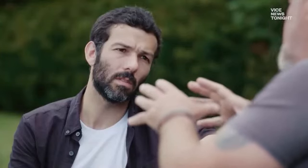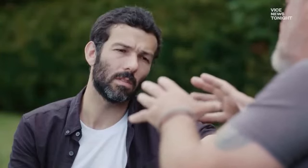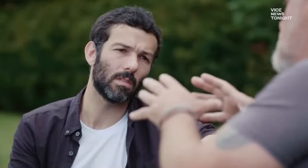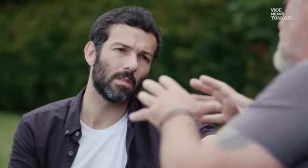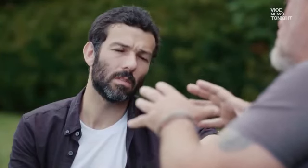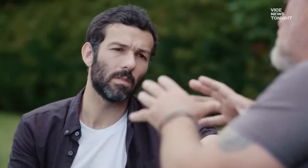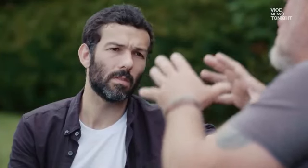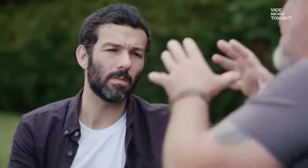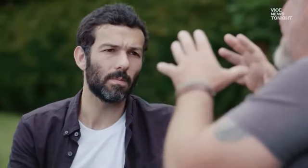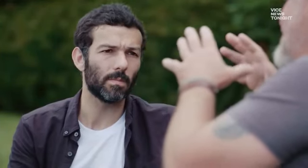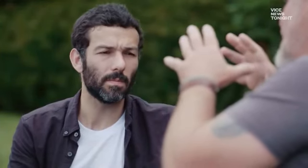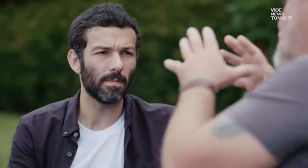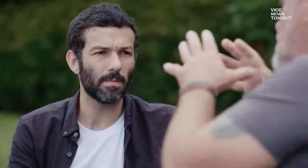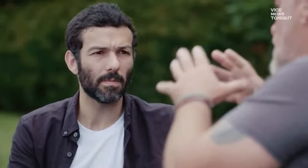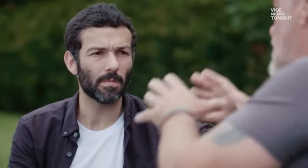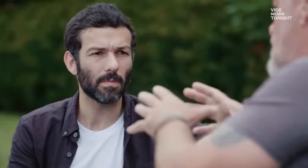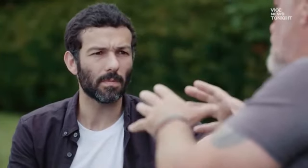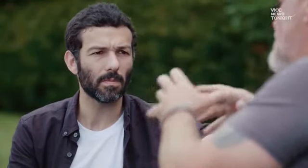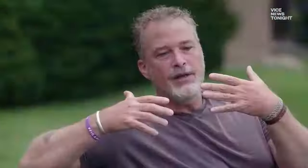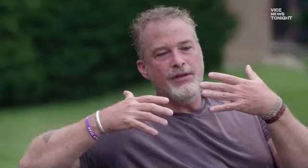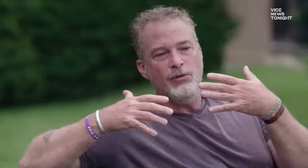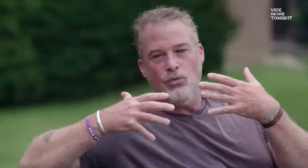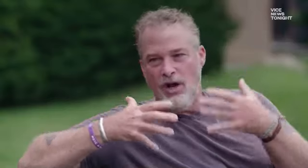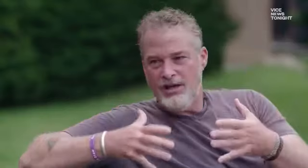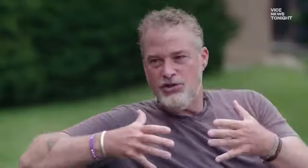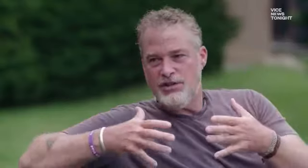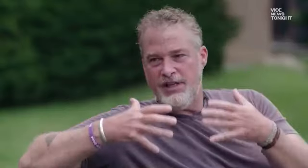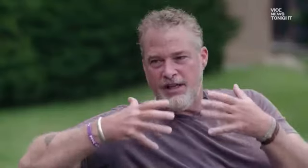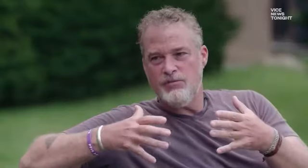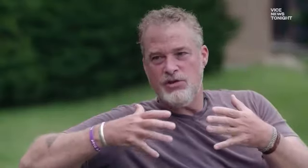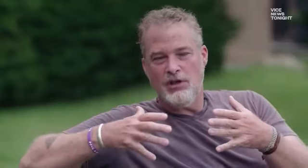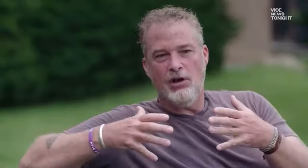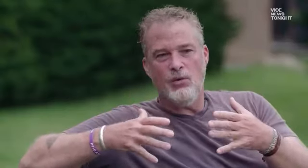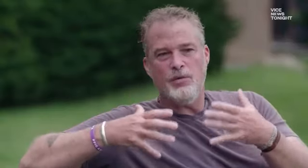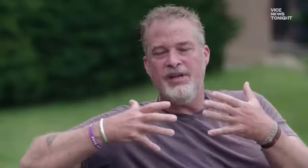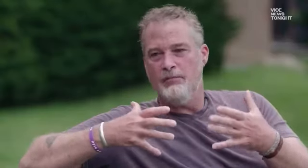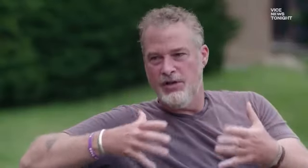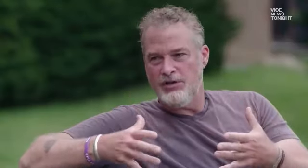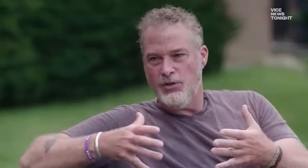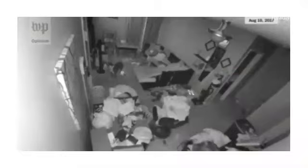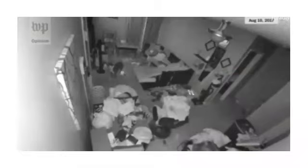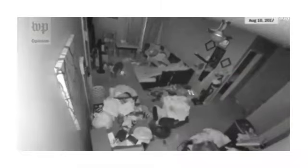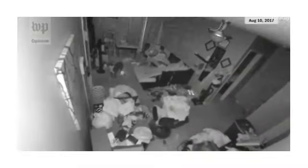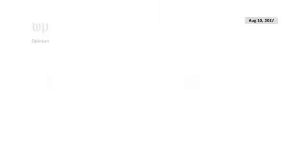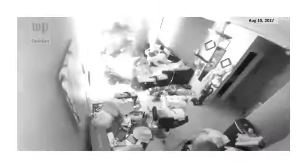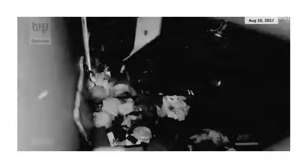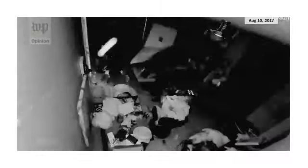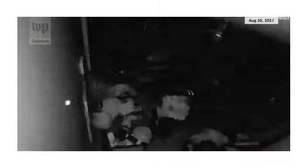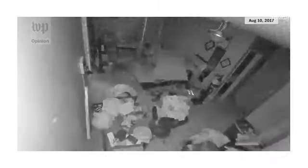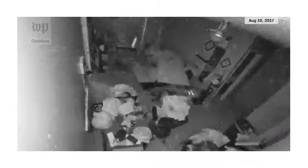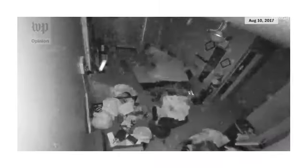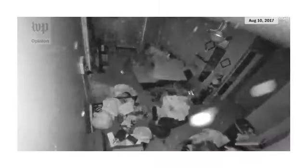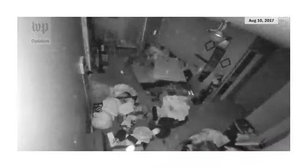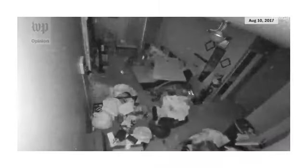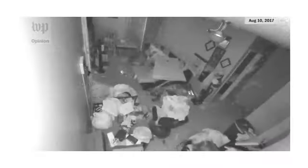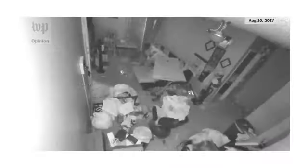segment of police officers that love the rush that comes along with being militarized.